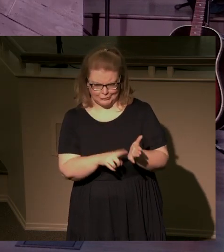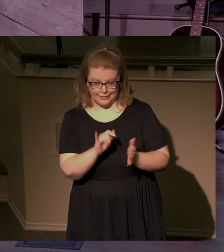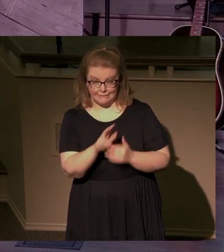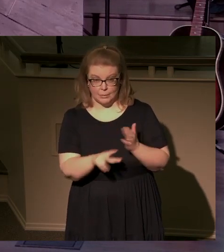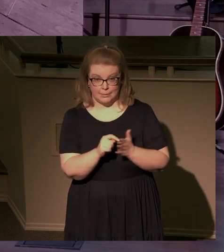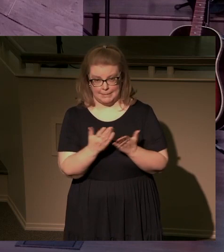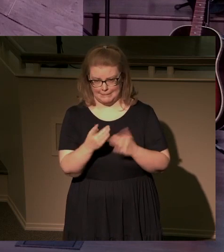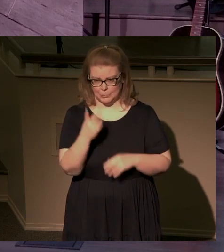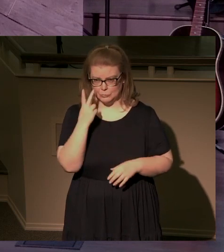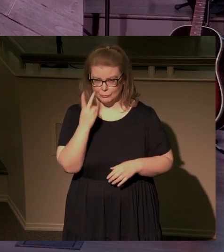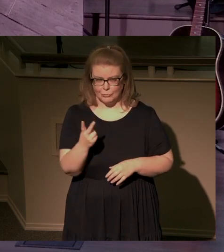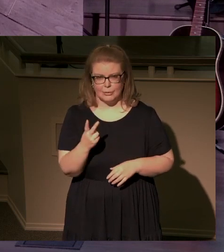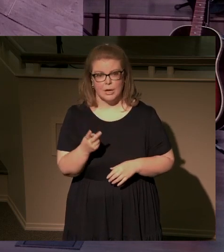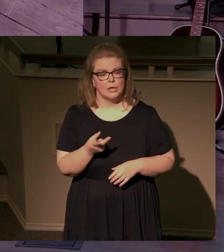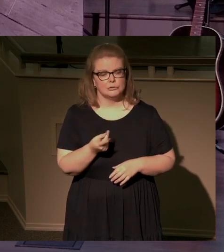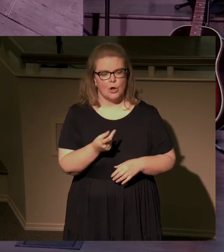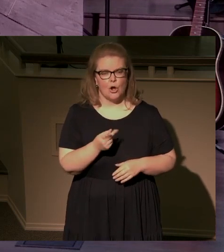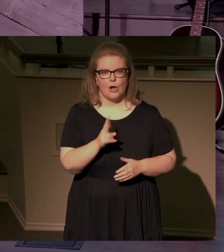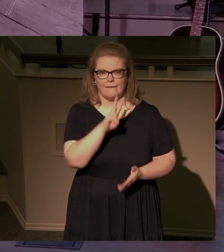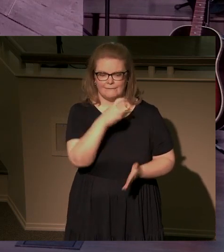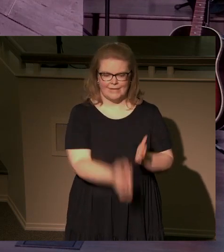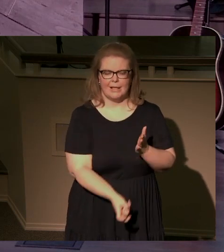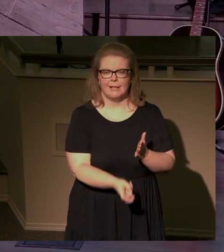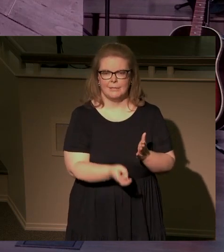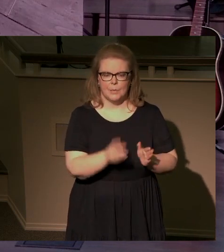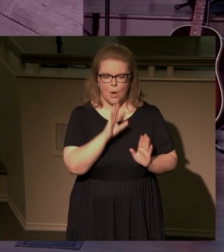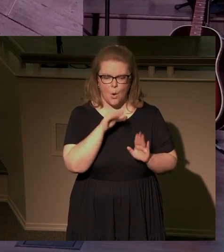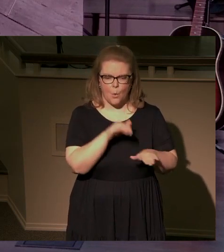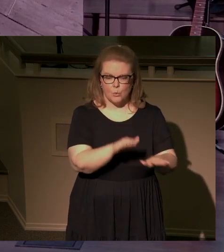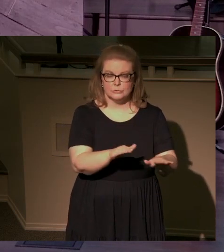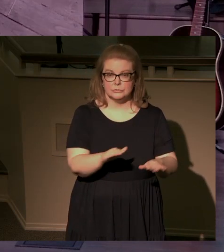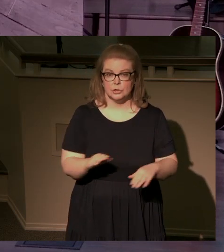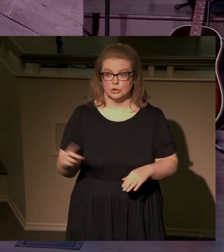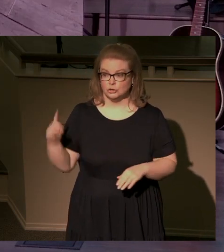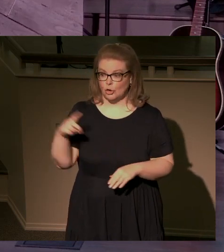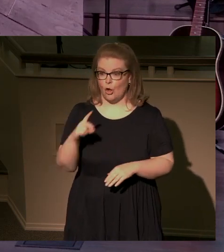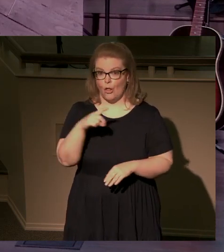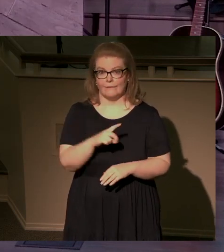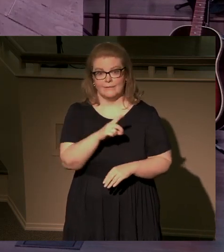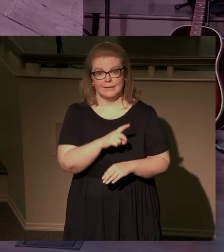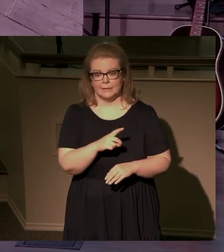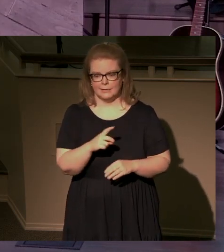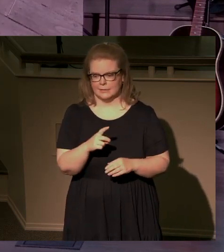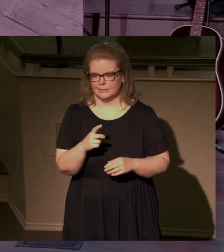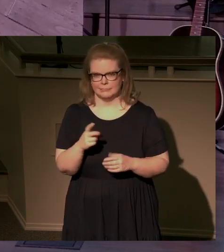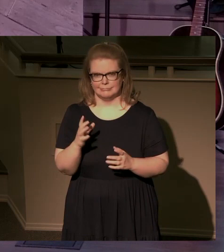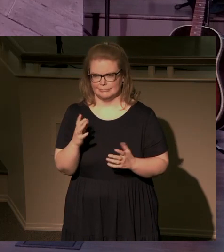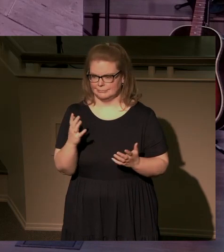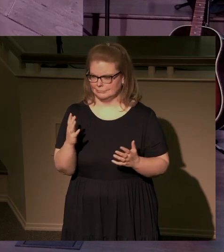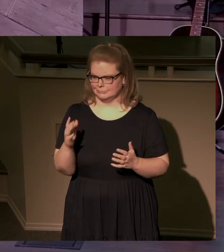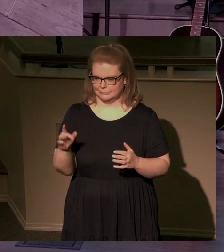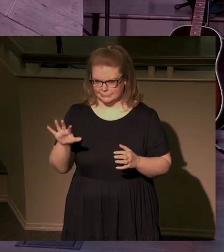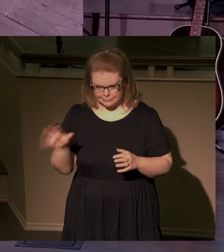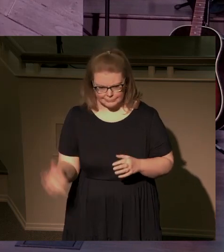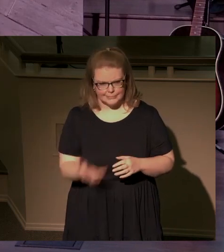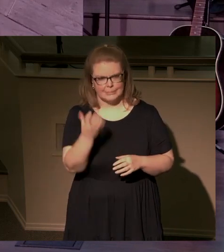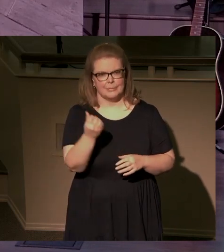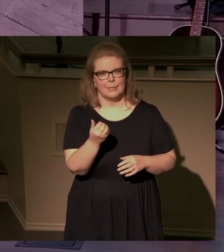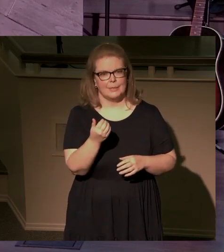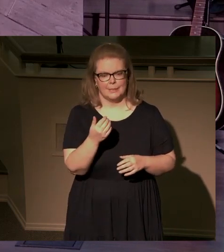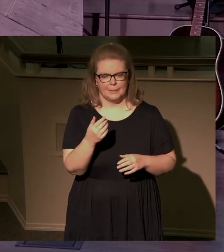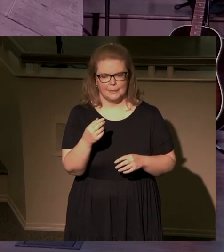it going around. A dog supposedly fell into the ocean, and this dolphin randomly comes along, scoops up the dog, takes him back to the